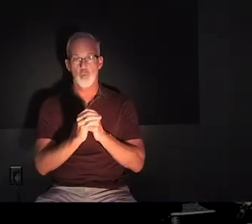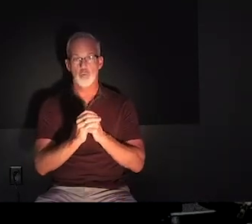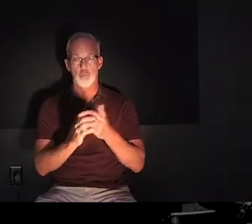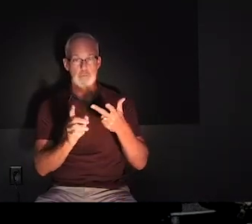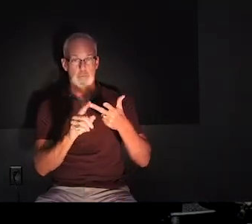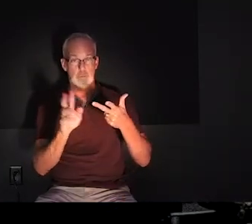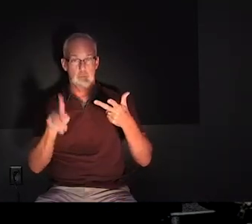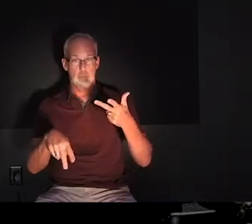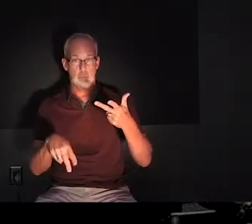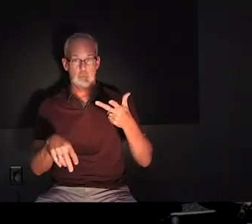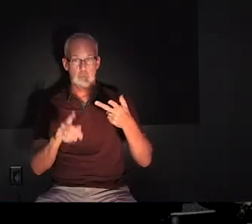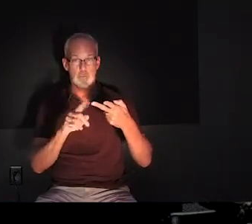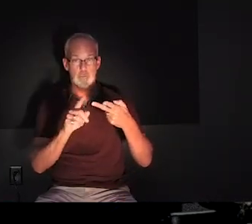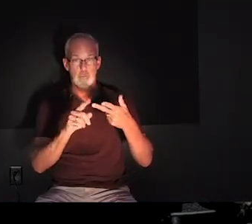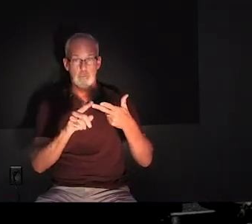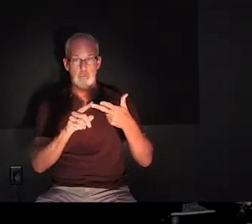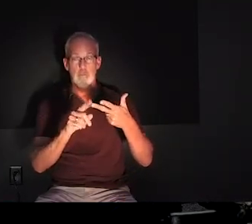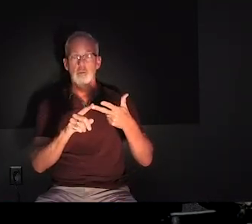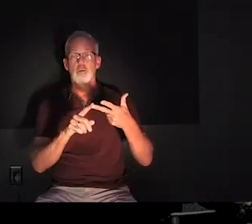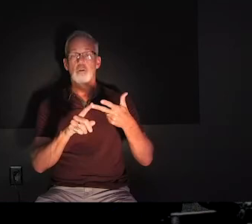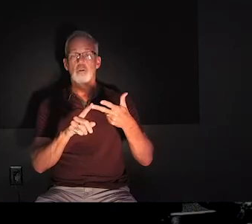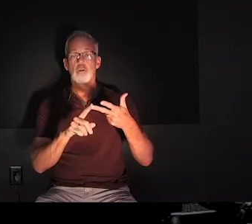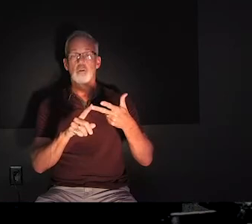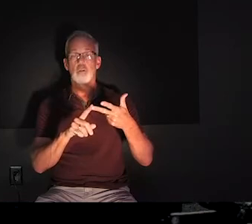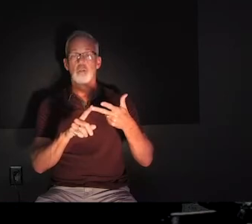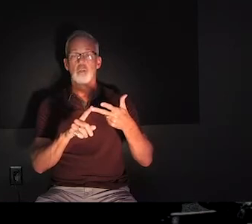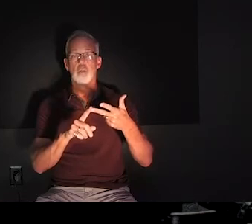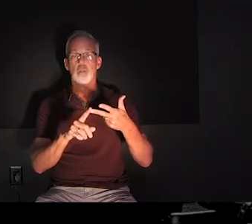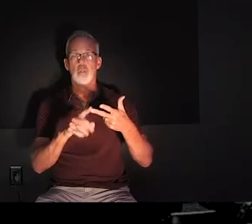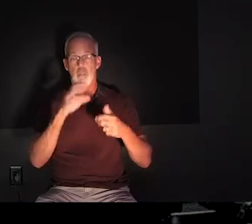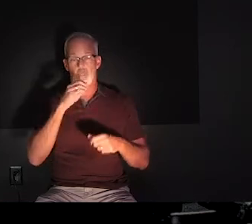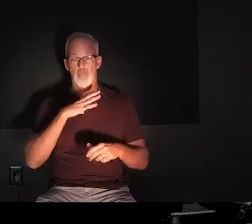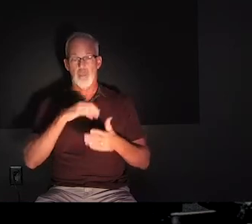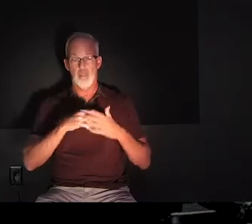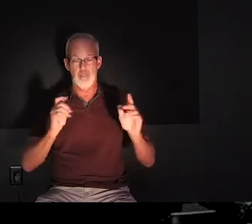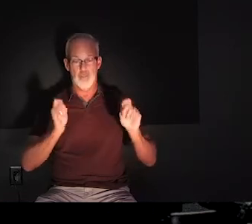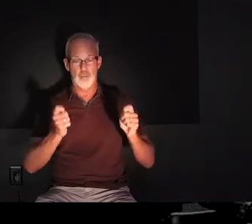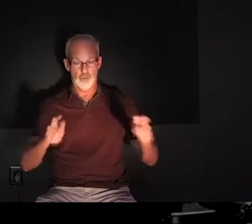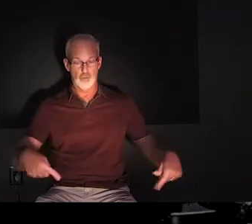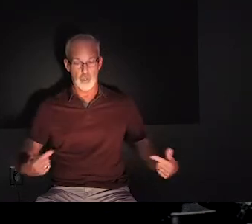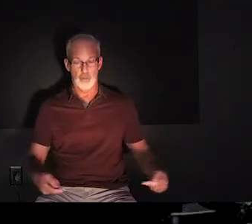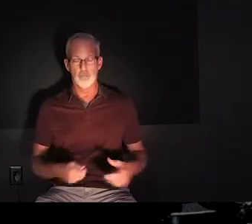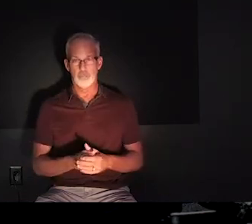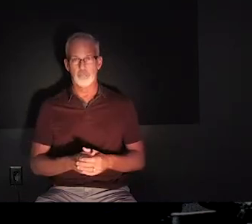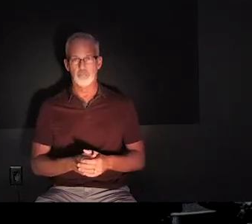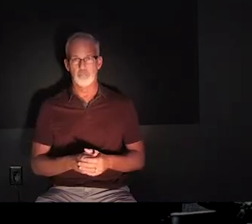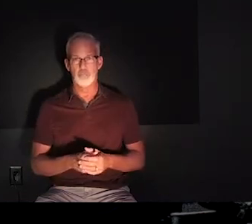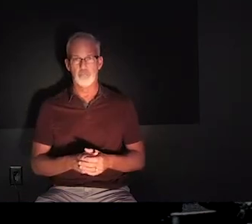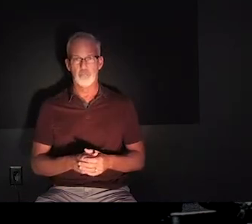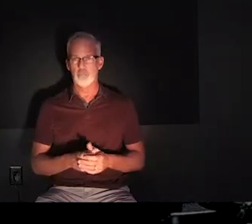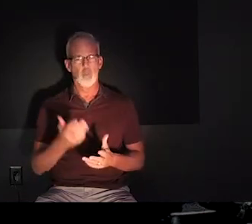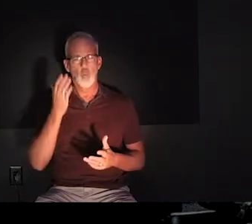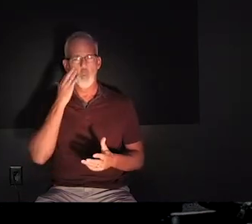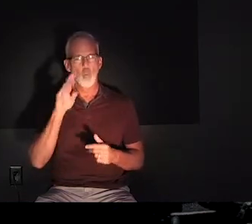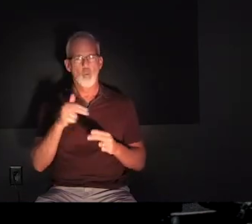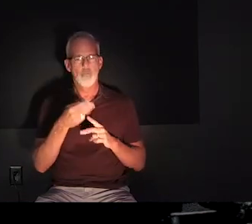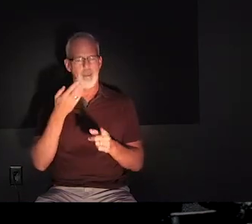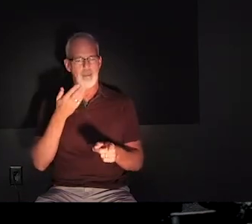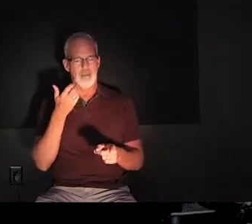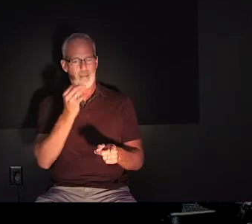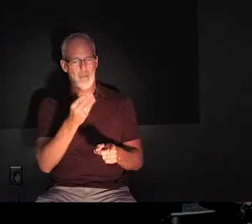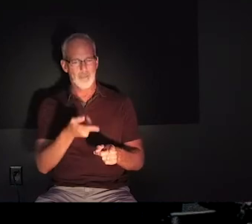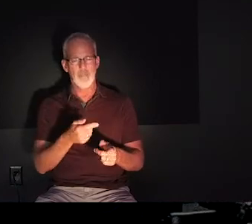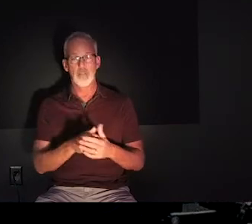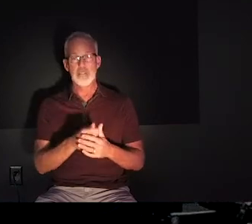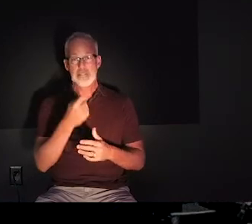in this divine appointment of God? We have the Ethiopian eunuch. What do we know about this Ethiopian eunuch? It tells us several